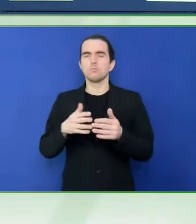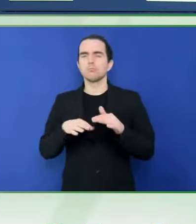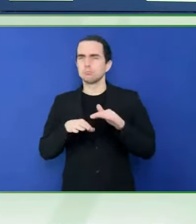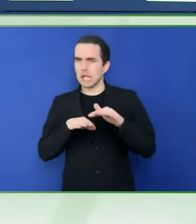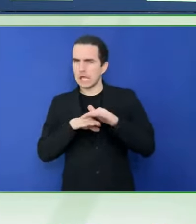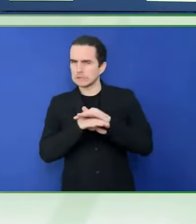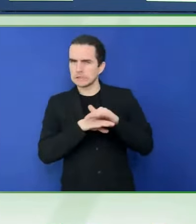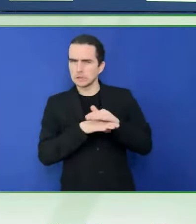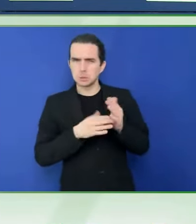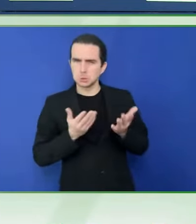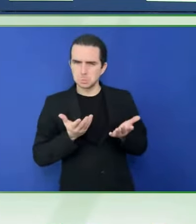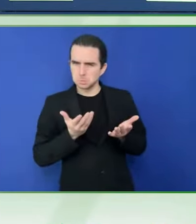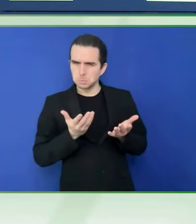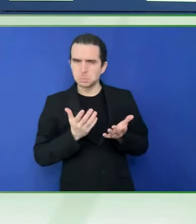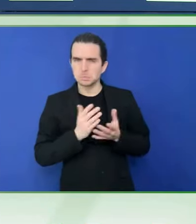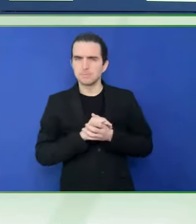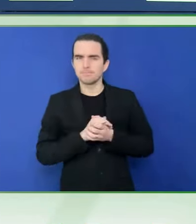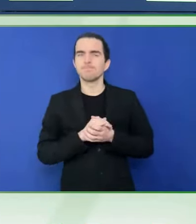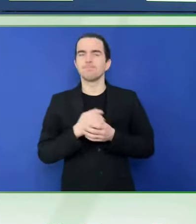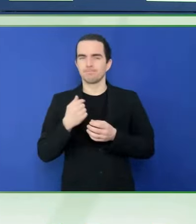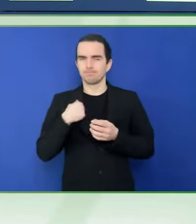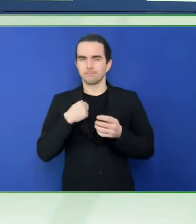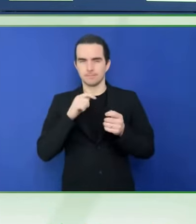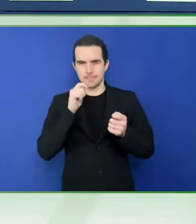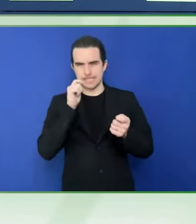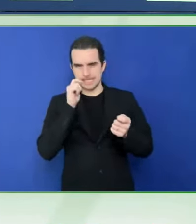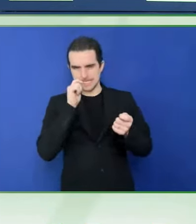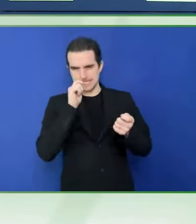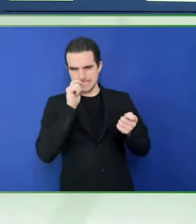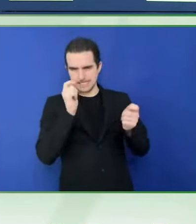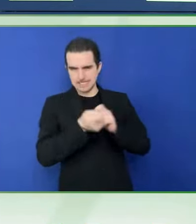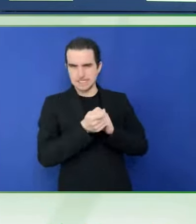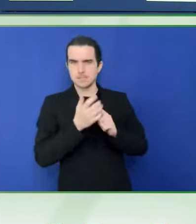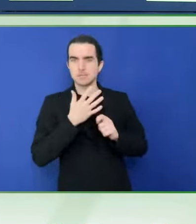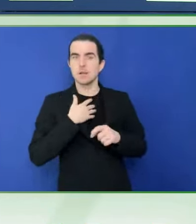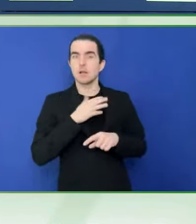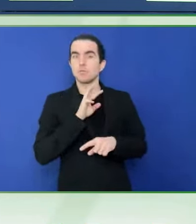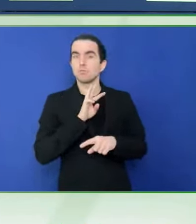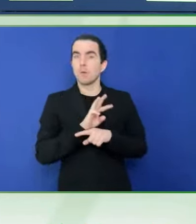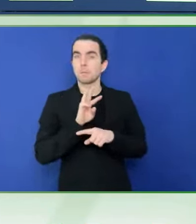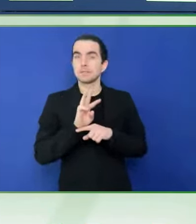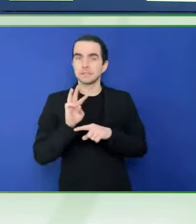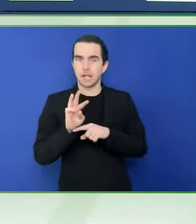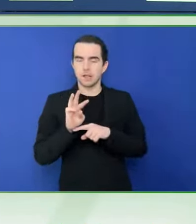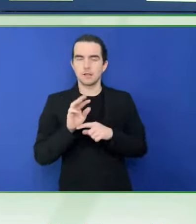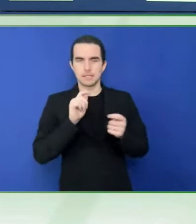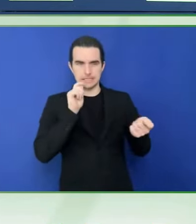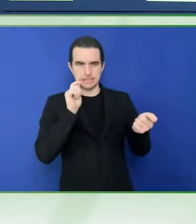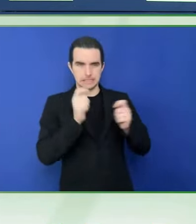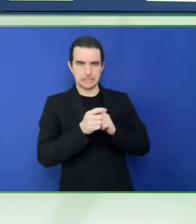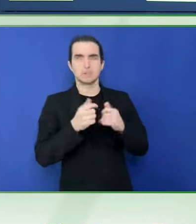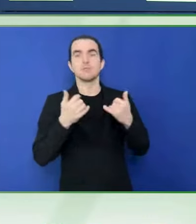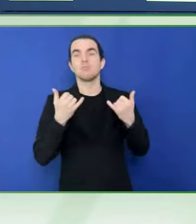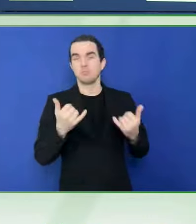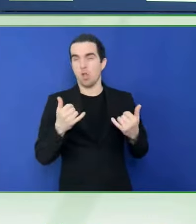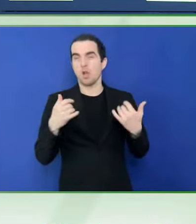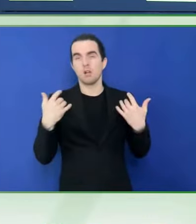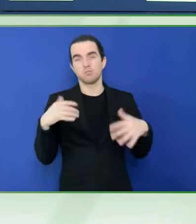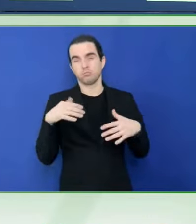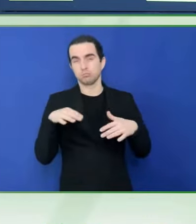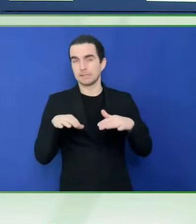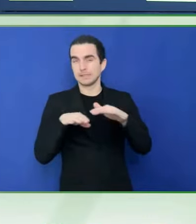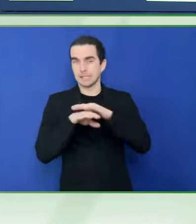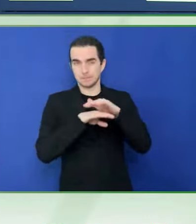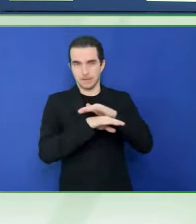organizations, and you know, it's sign language that we are offering information,